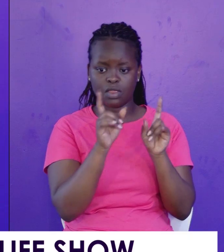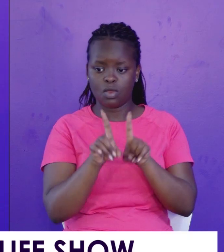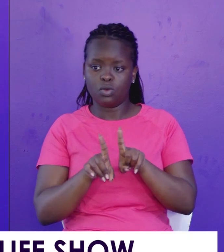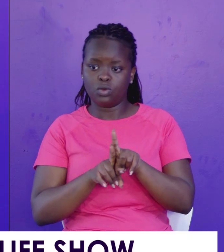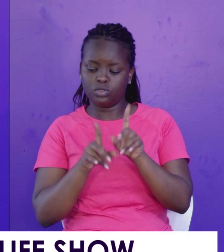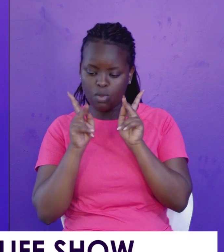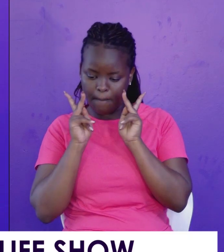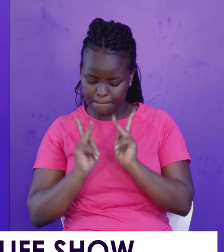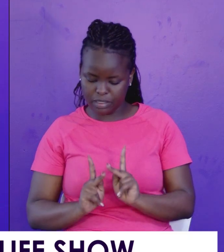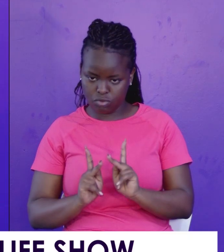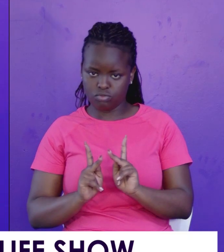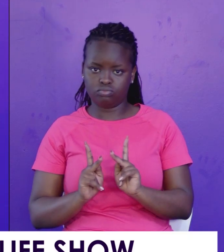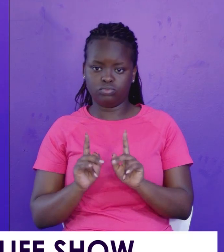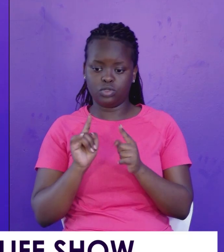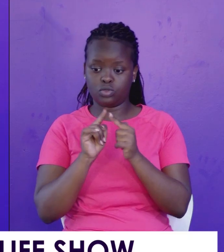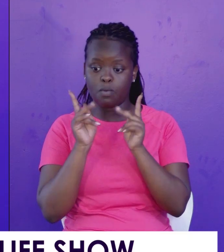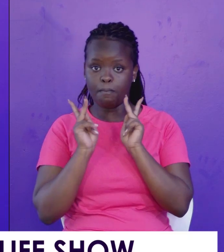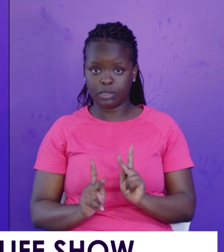on person to person.